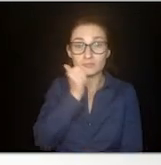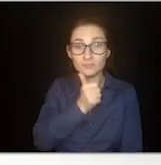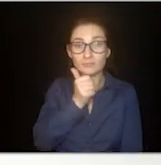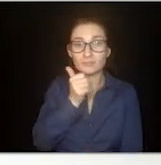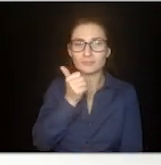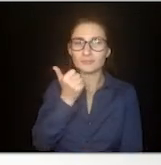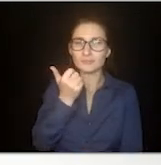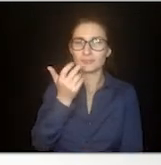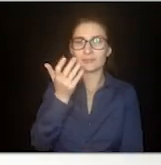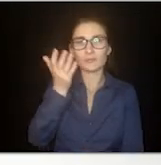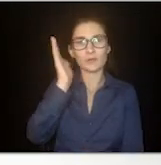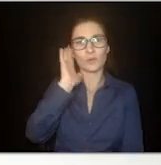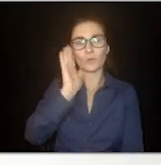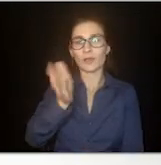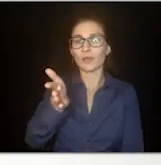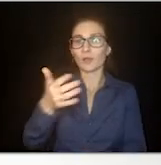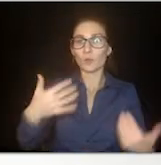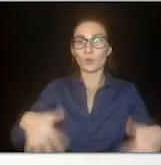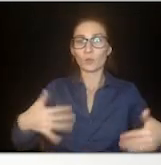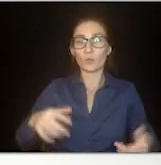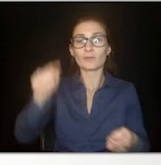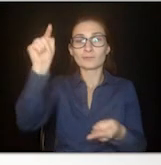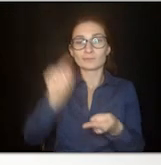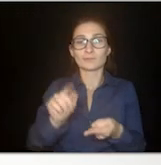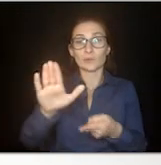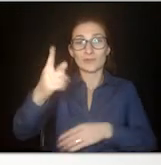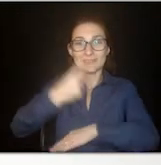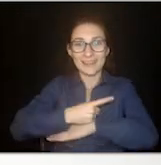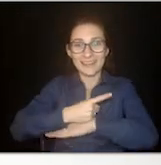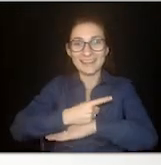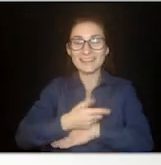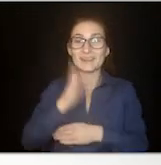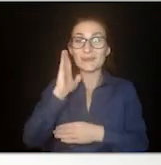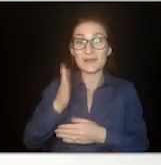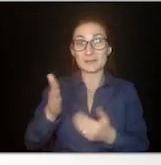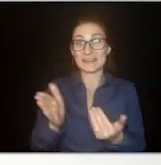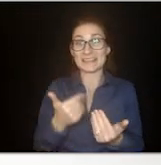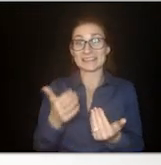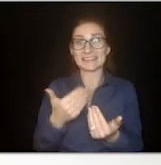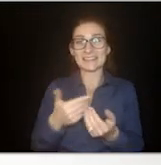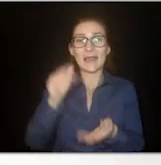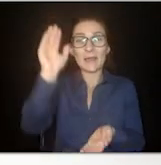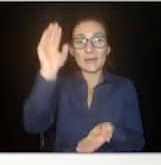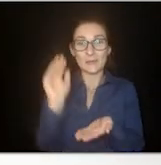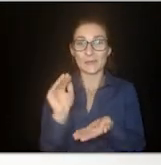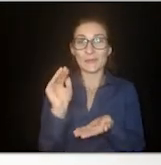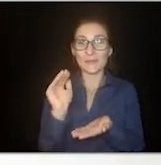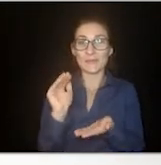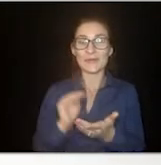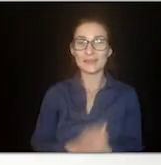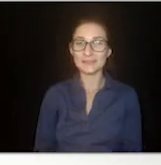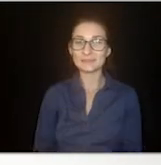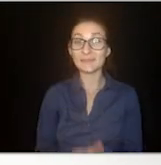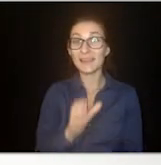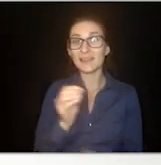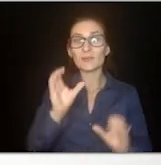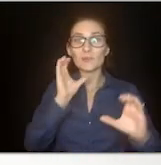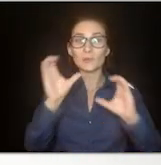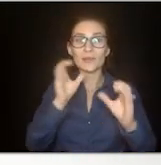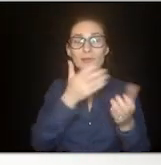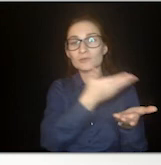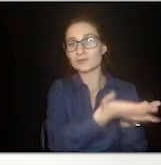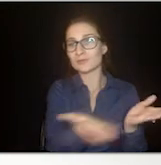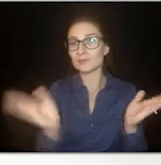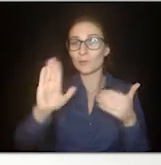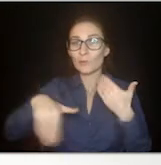a day, then it's going to make your day easier as well as our day easier. And then again, that communication